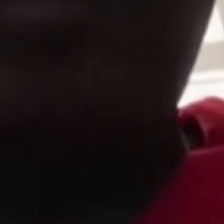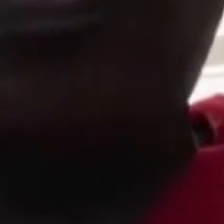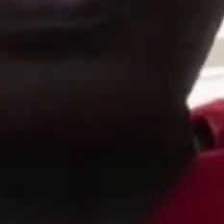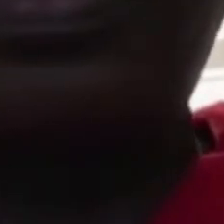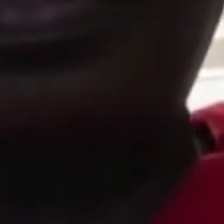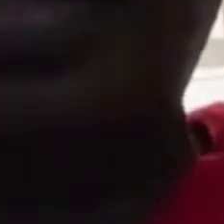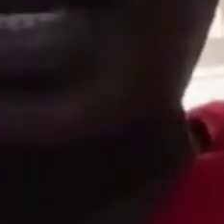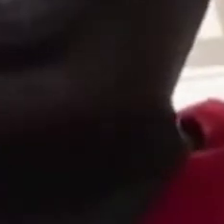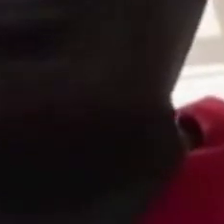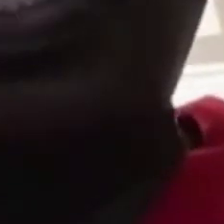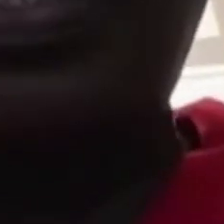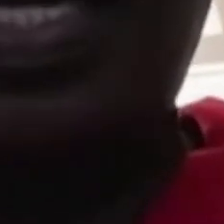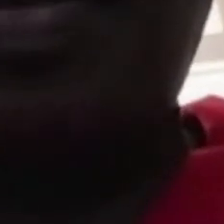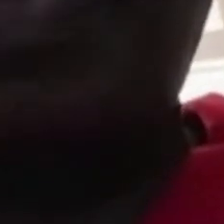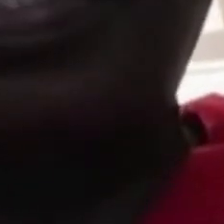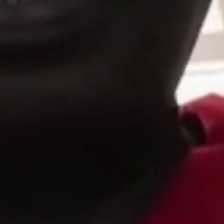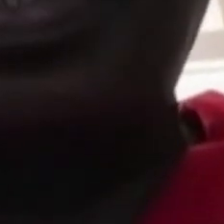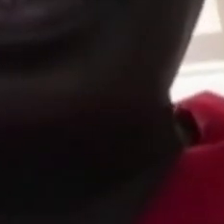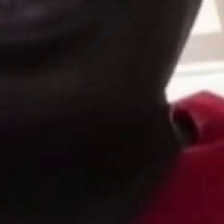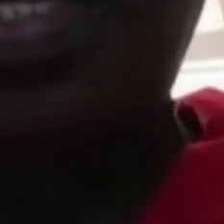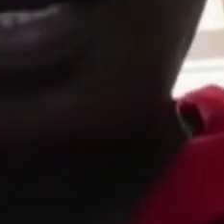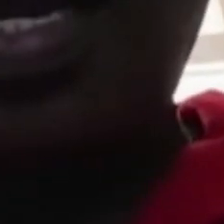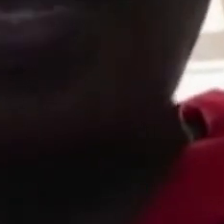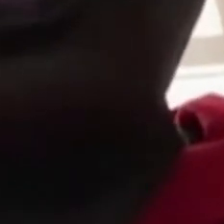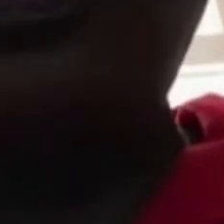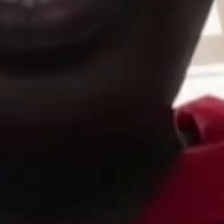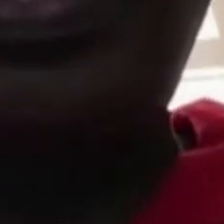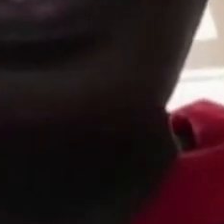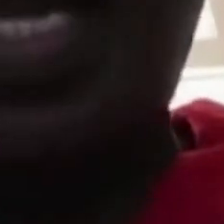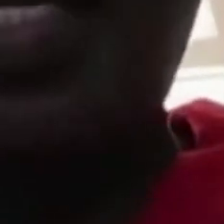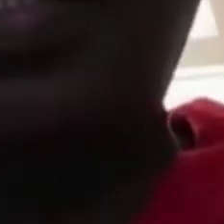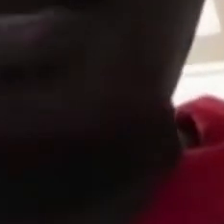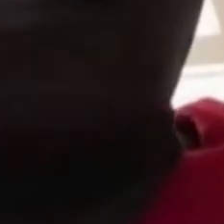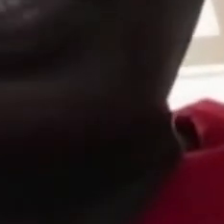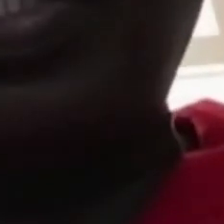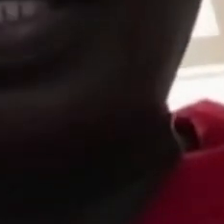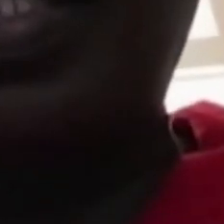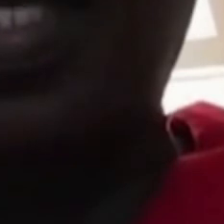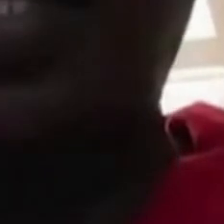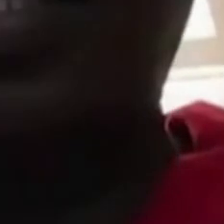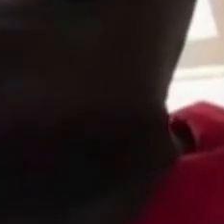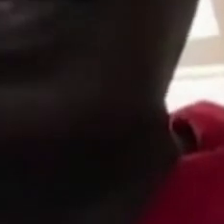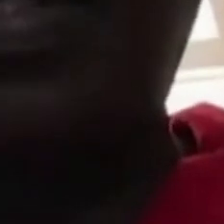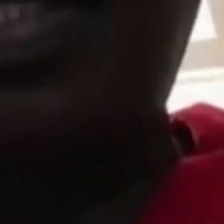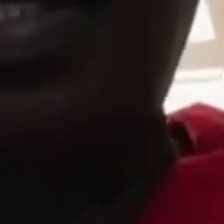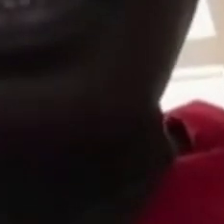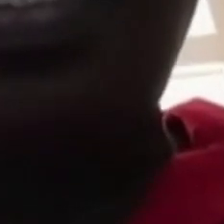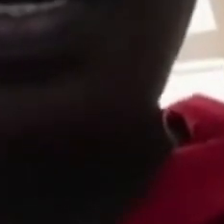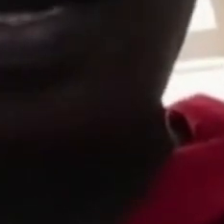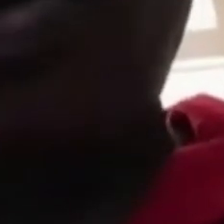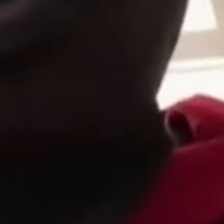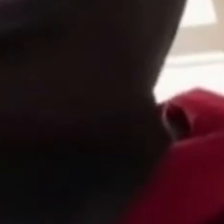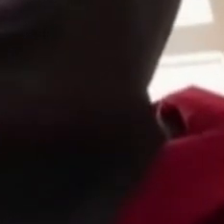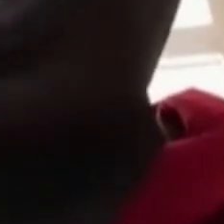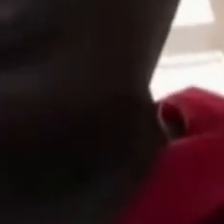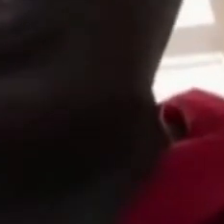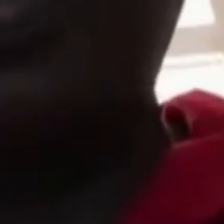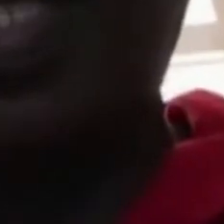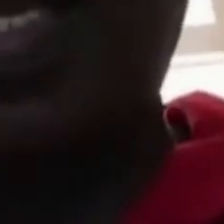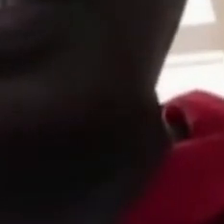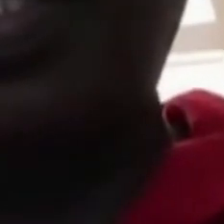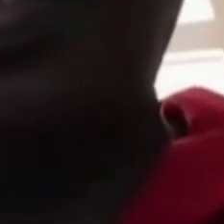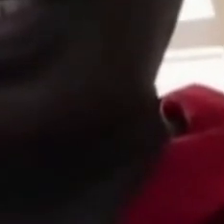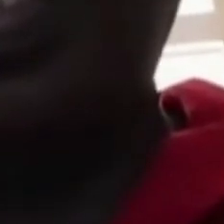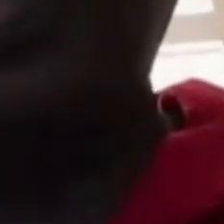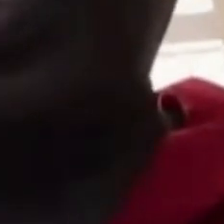crimes like stealing weapons at military bases, how do you intend salvaging the trust deficit